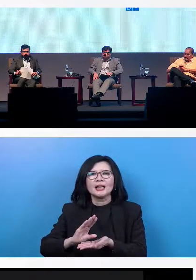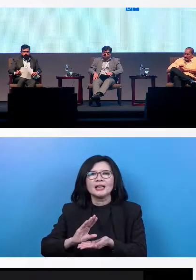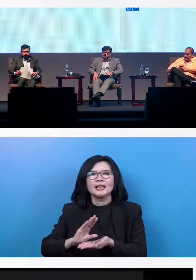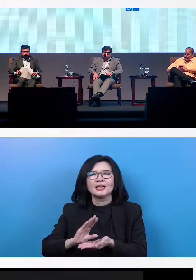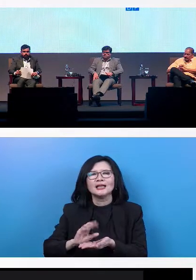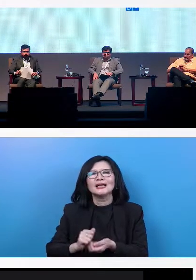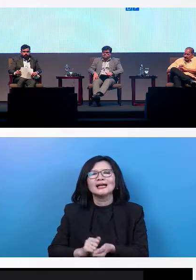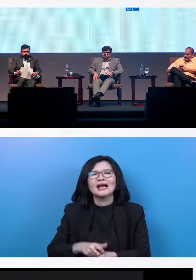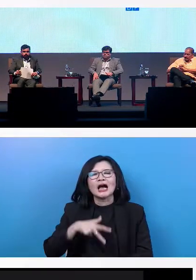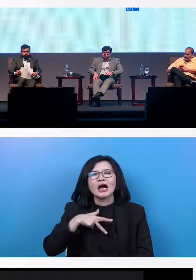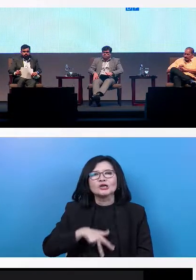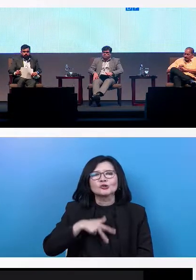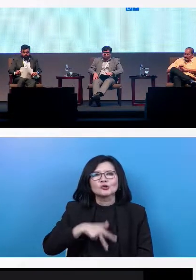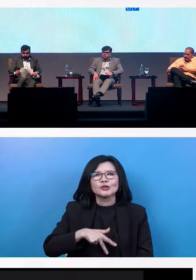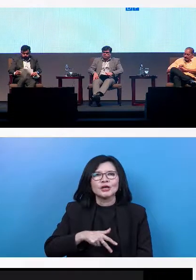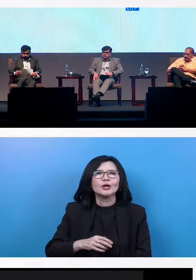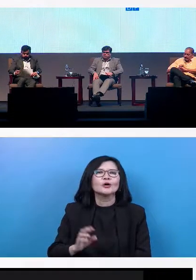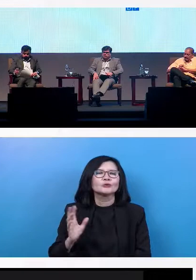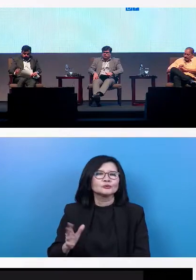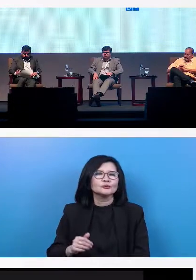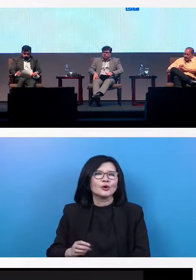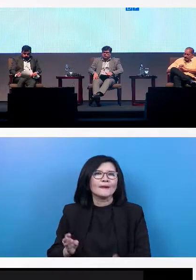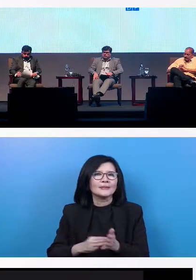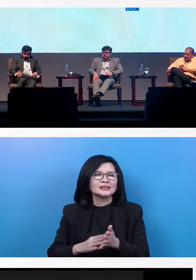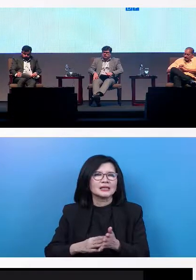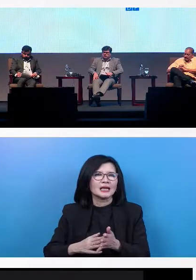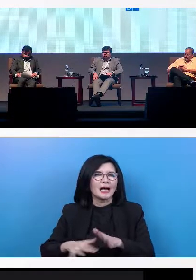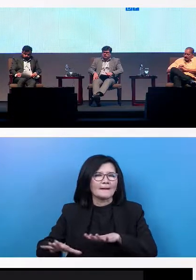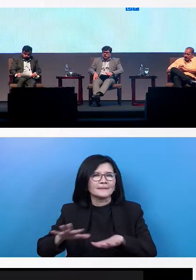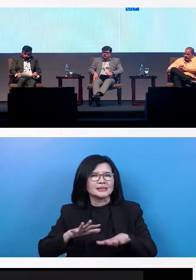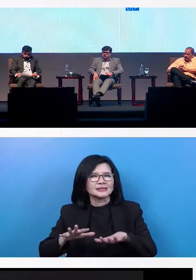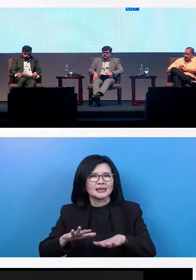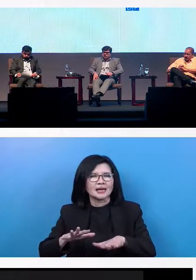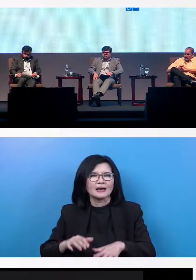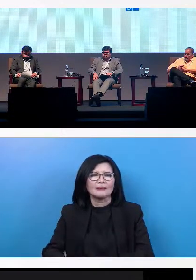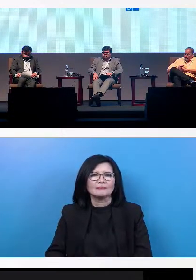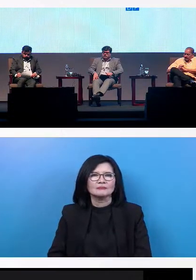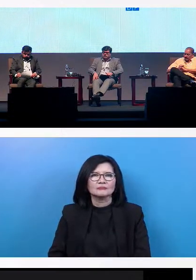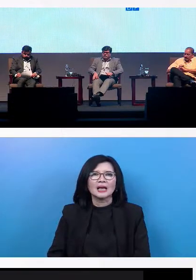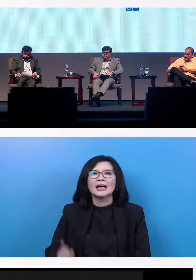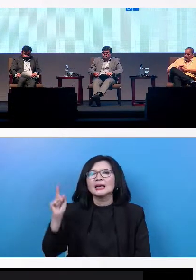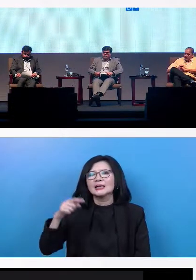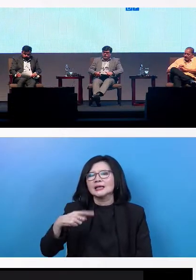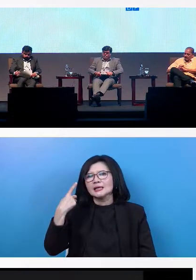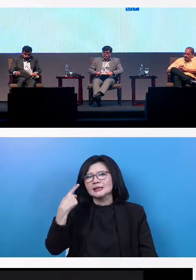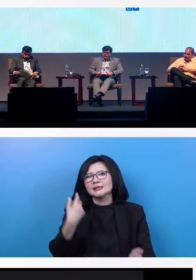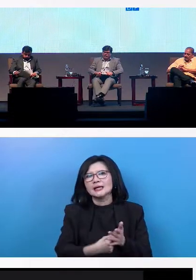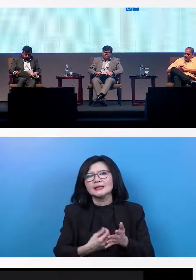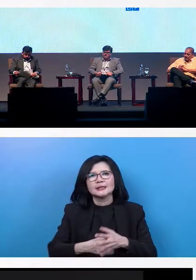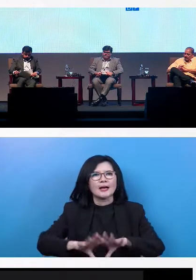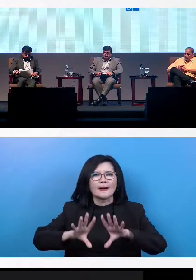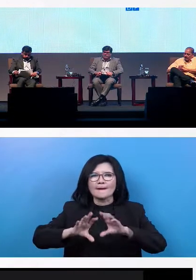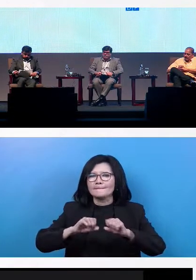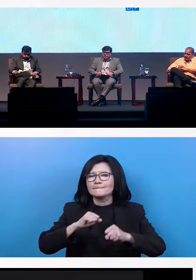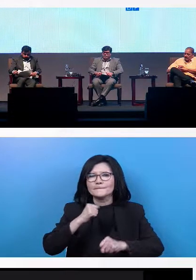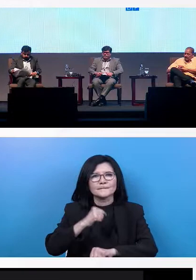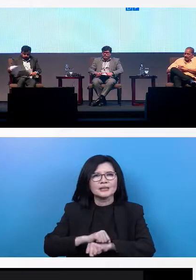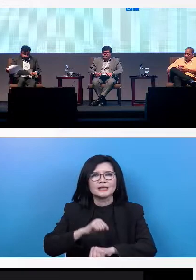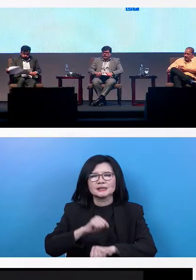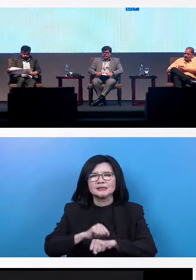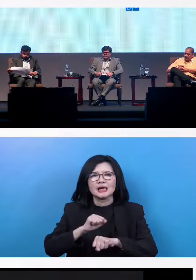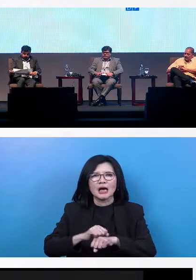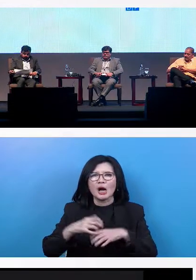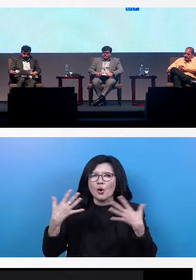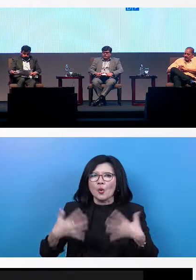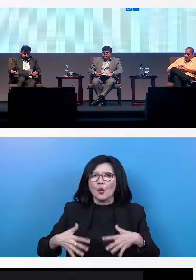with the public sector? And I think this piece of work has been fantastic for us. We're, as you know, working through a benchmark